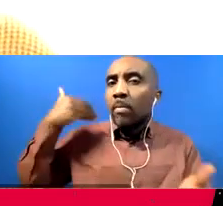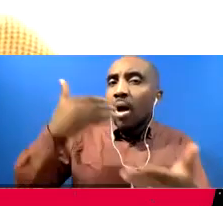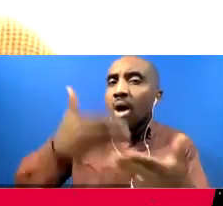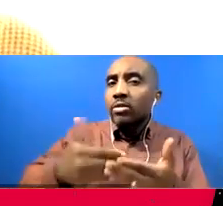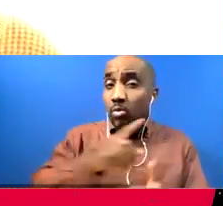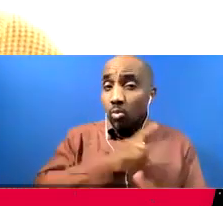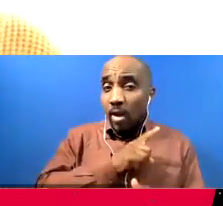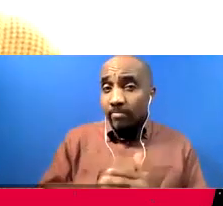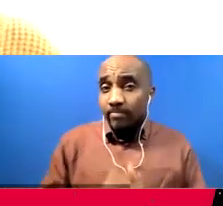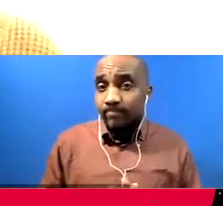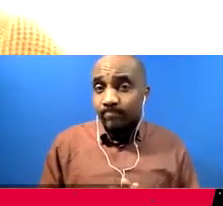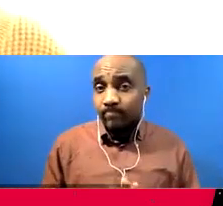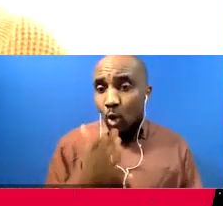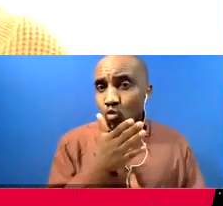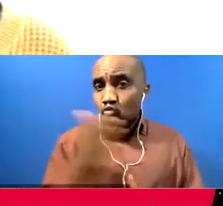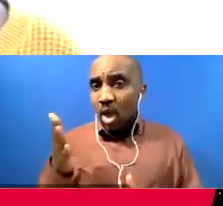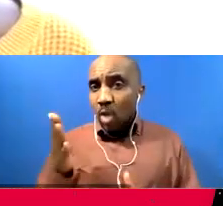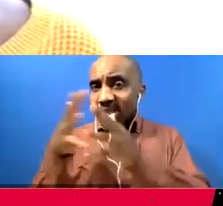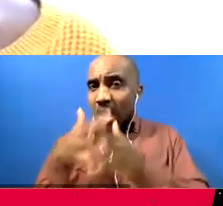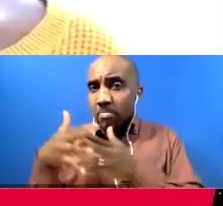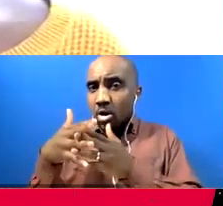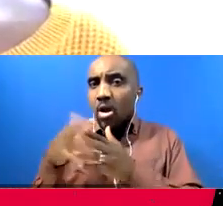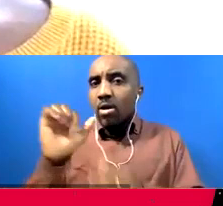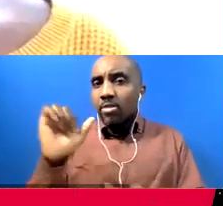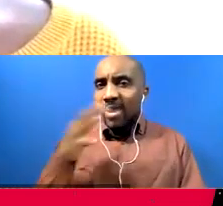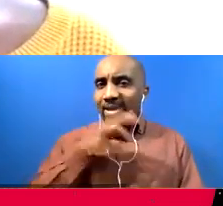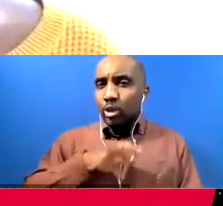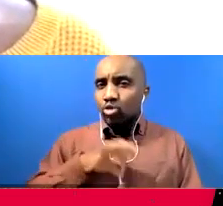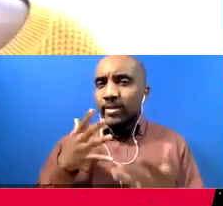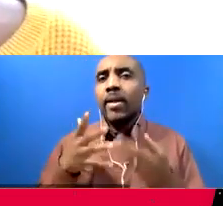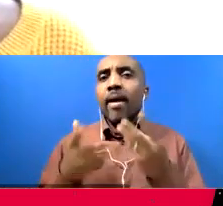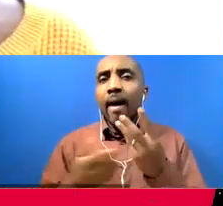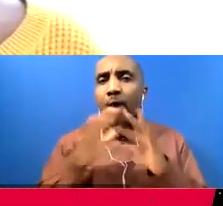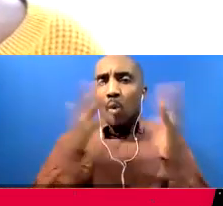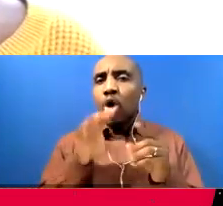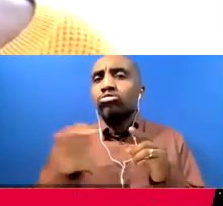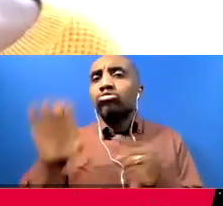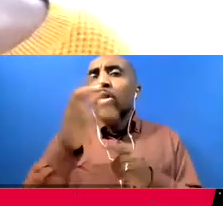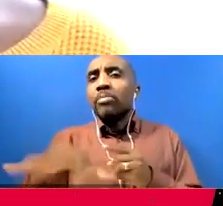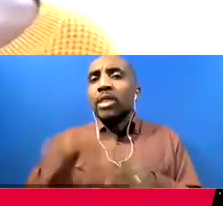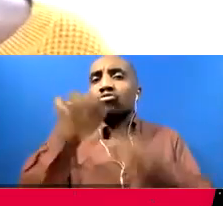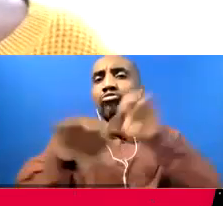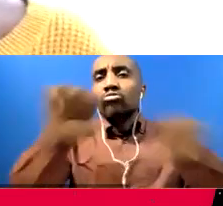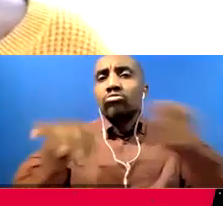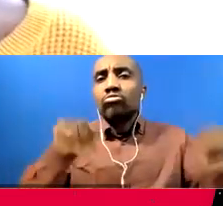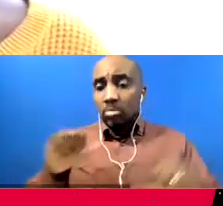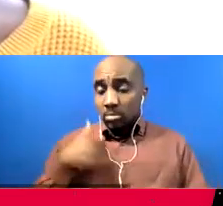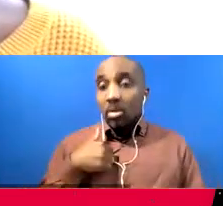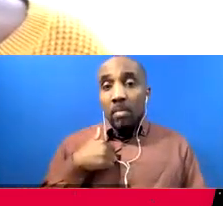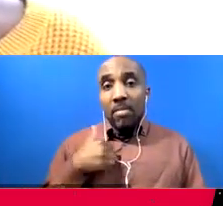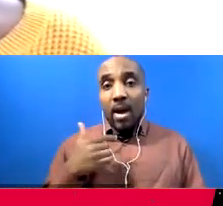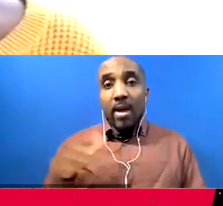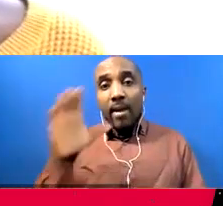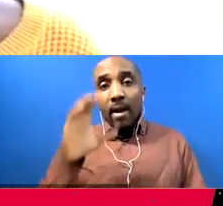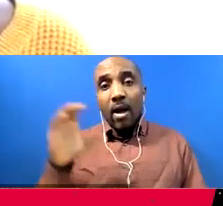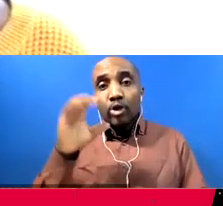to uphold right-wing US interests as well, and they've done the same in other regions around the world. And in my home country of Haiti, the US